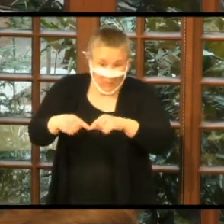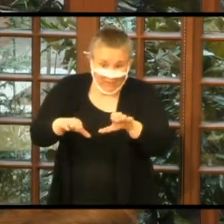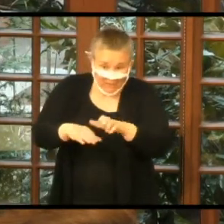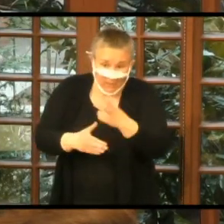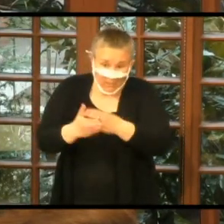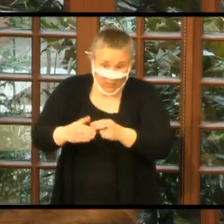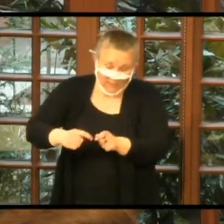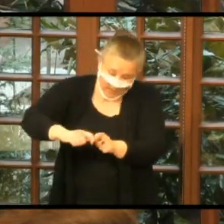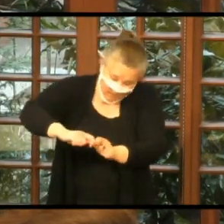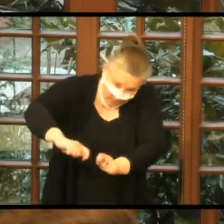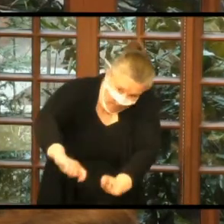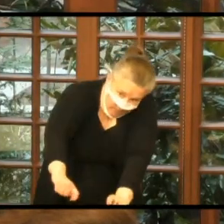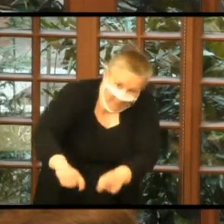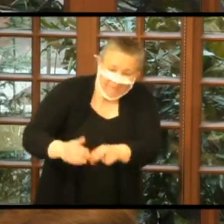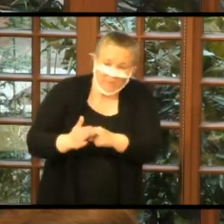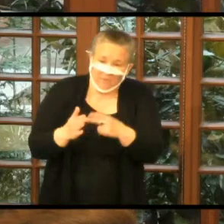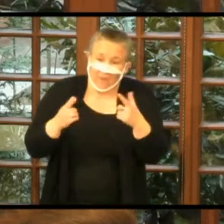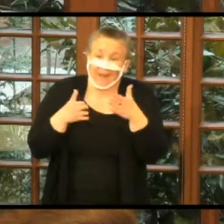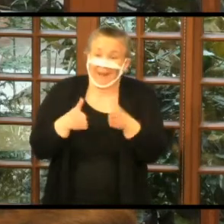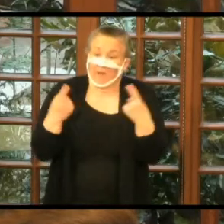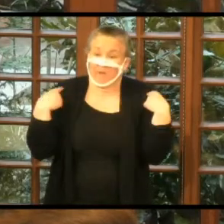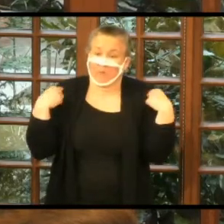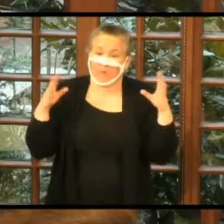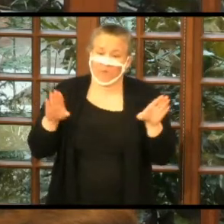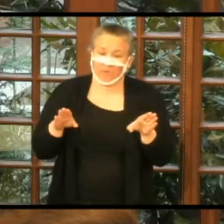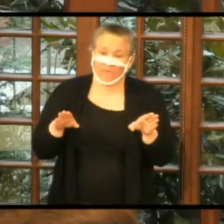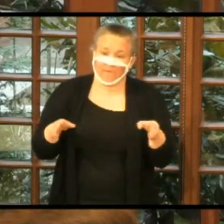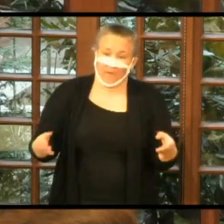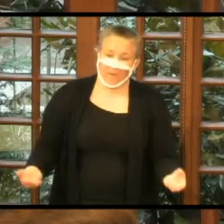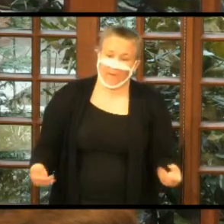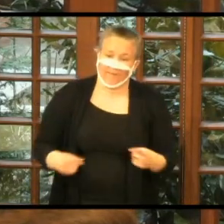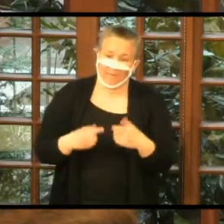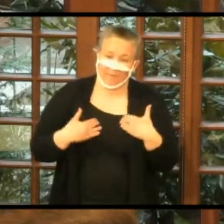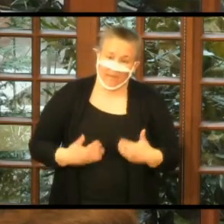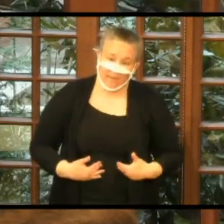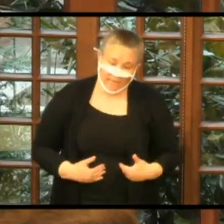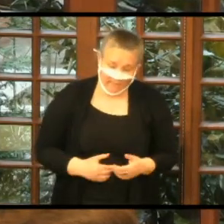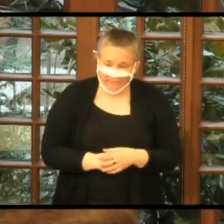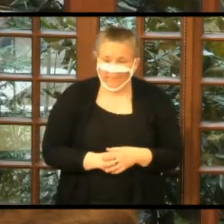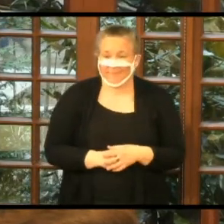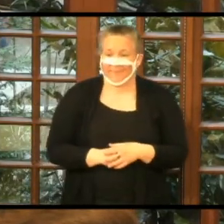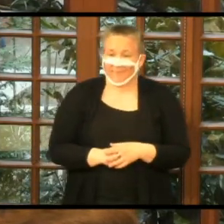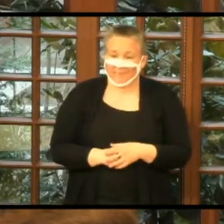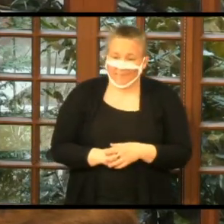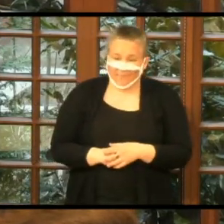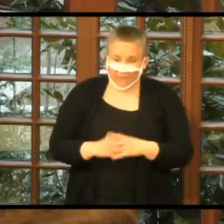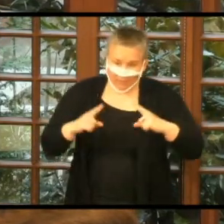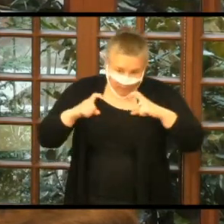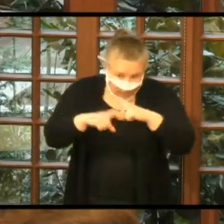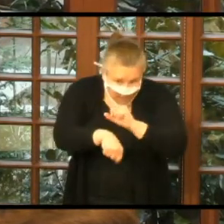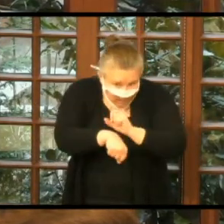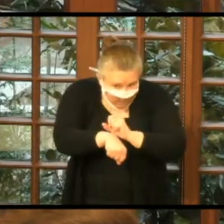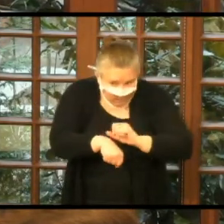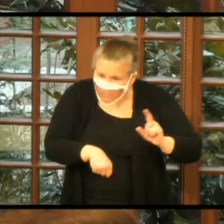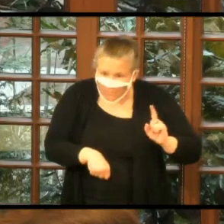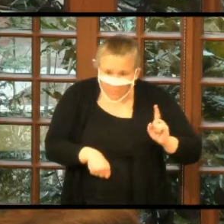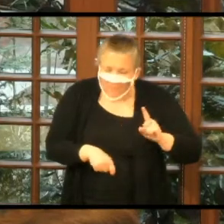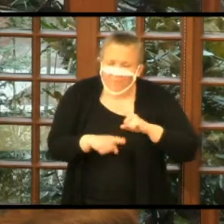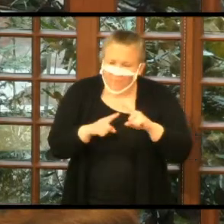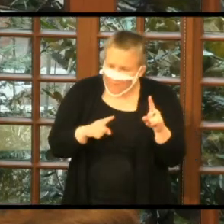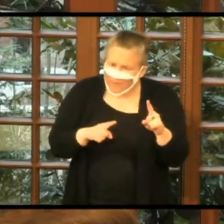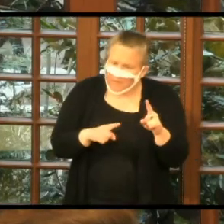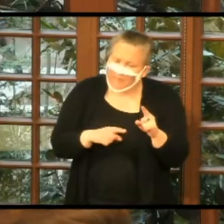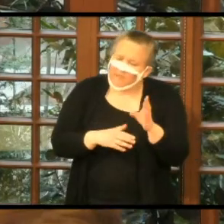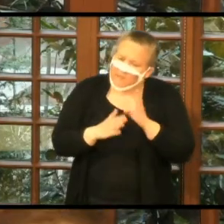both sides, will allow the shoulders to fall away from the body. It isn't a complicated task, but it's a solemn